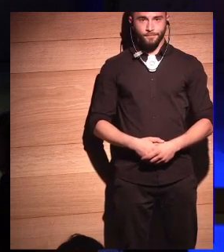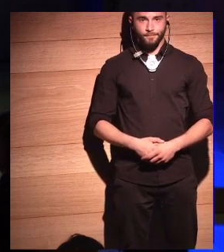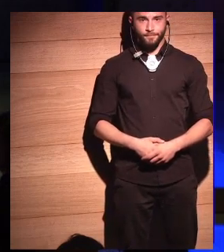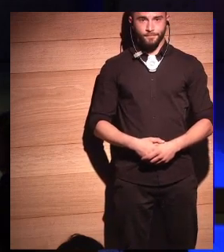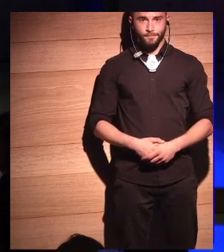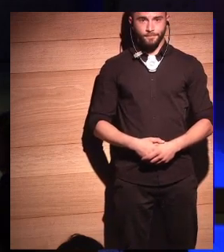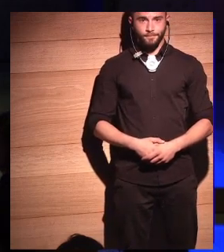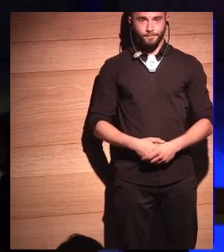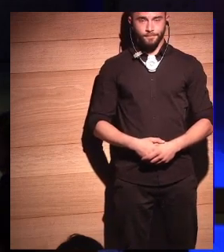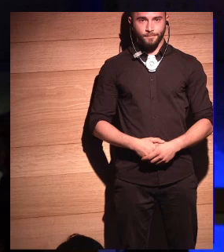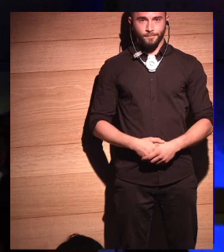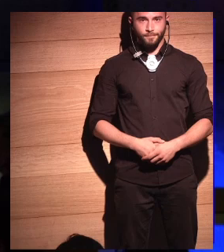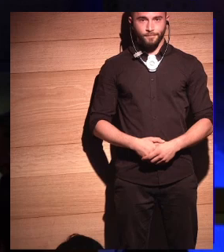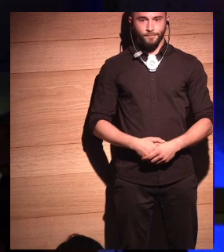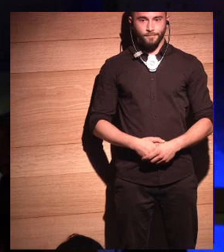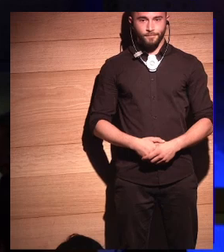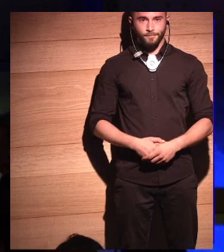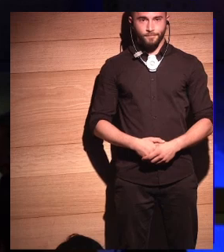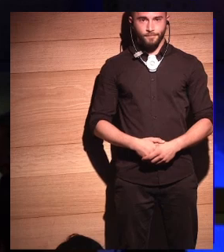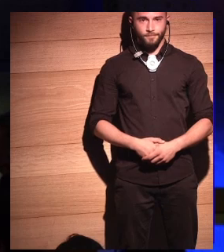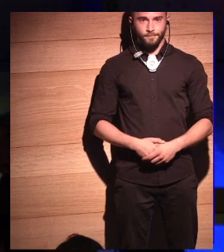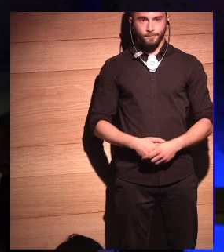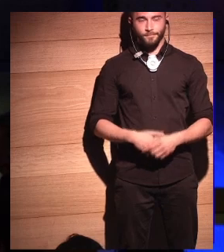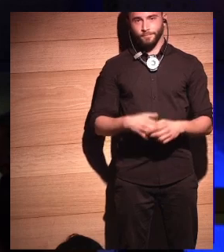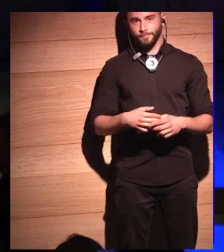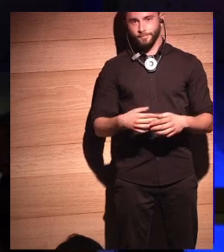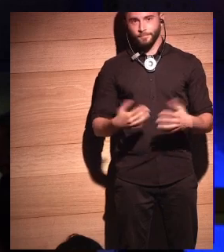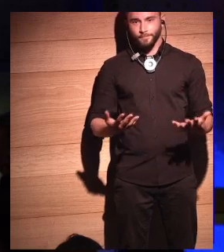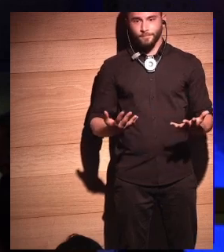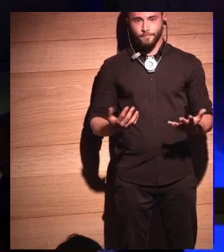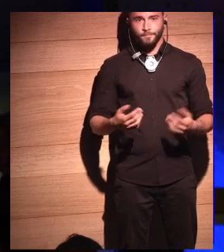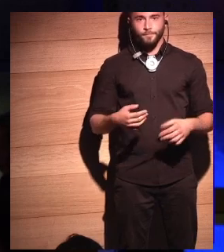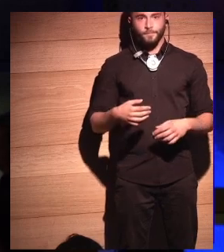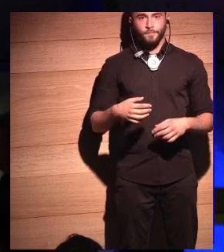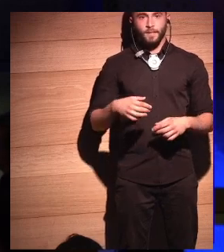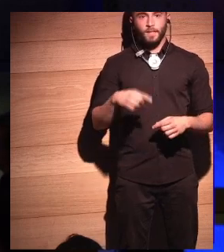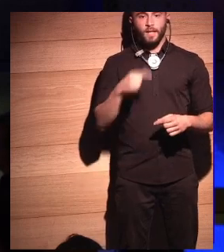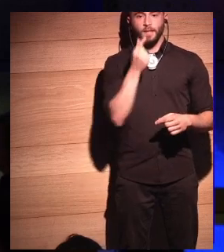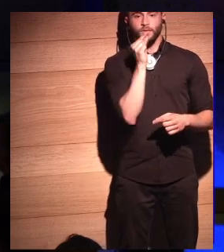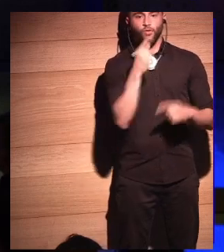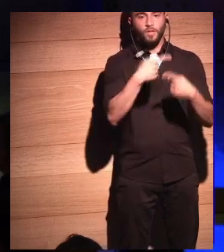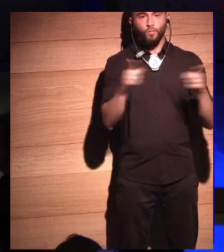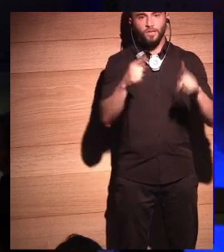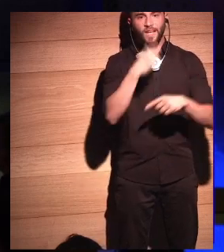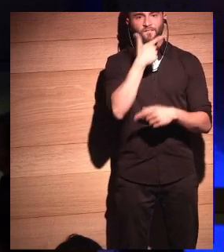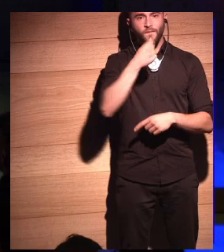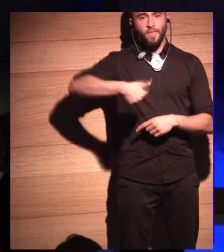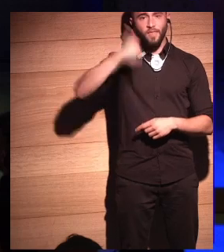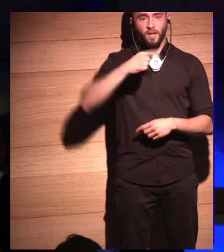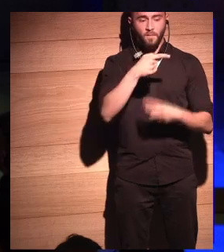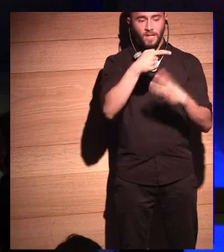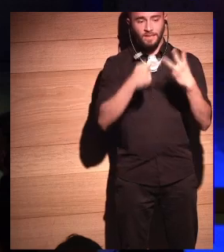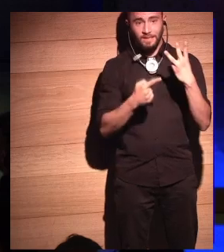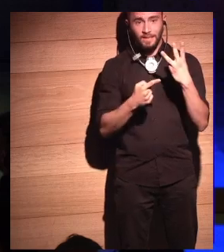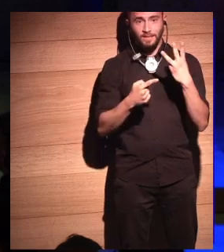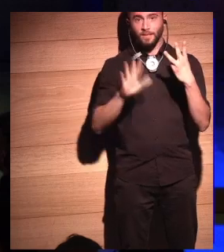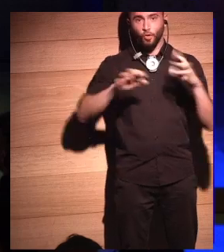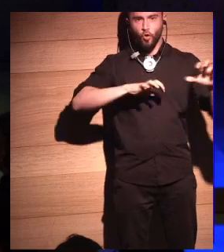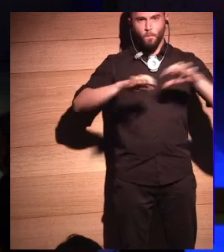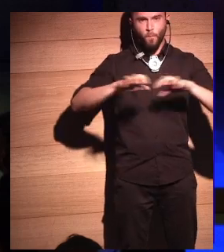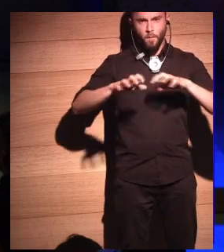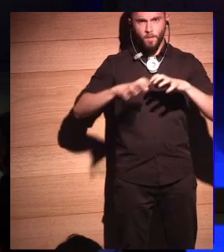So that is like the simplest setup ever. It's just 3 notes, but I'm making like these really dramatic movements, which I think says a lot about